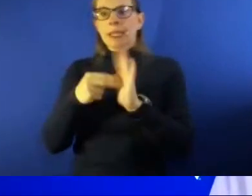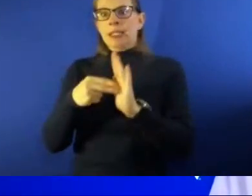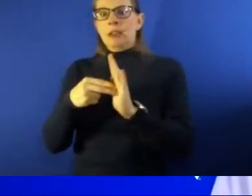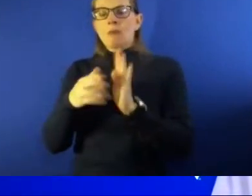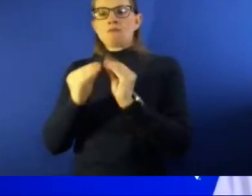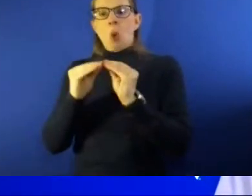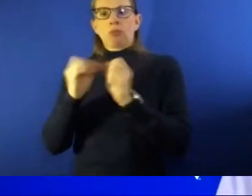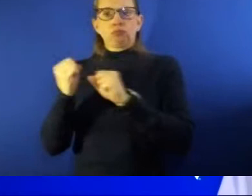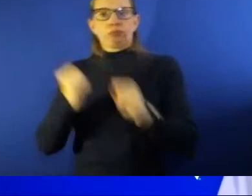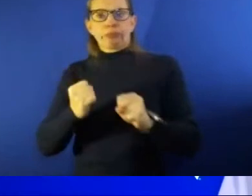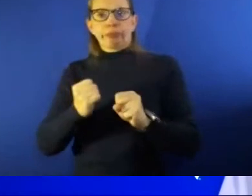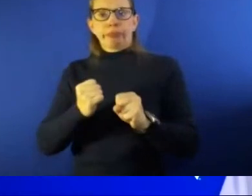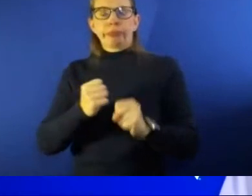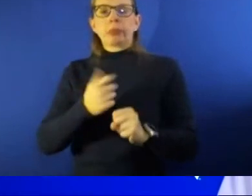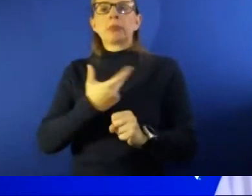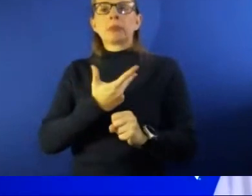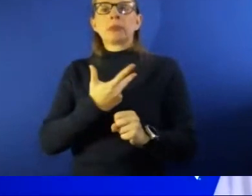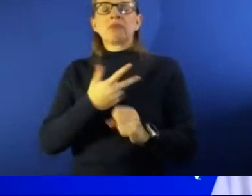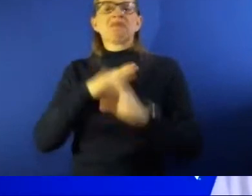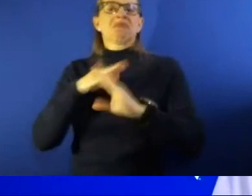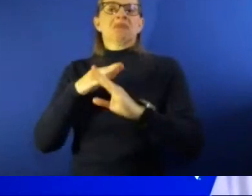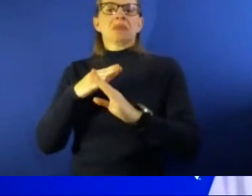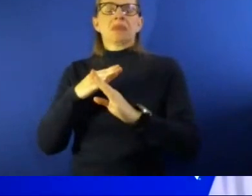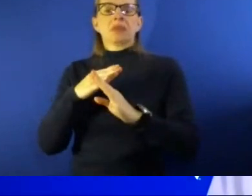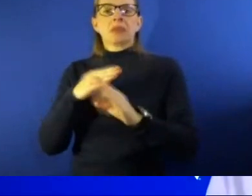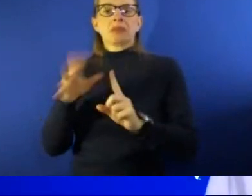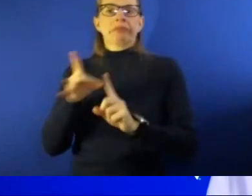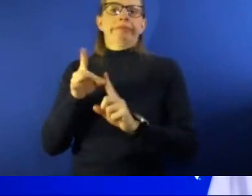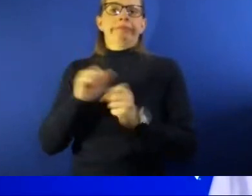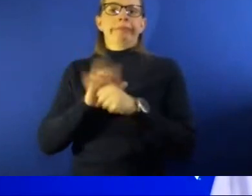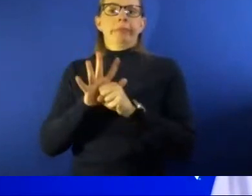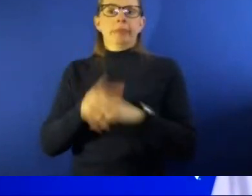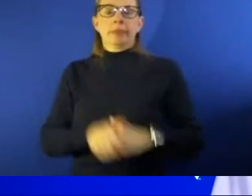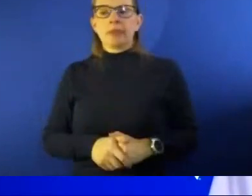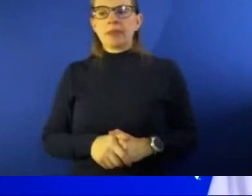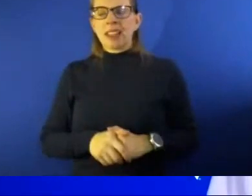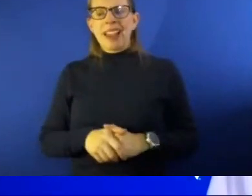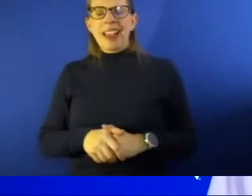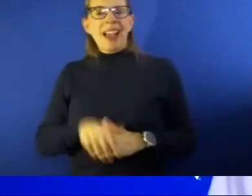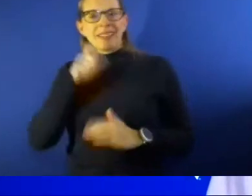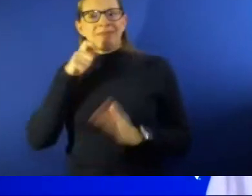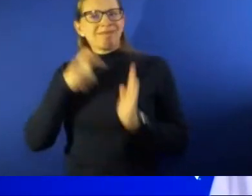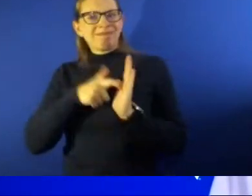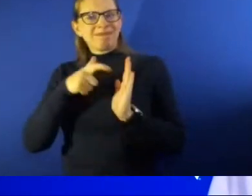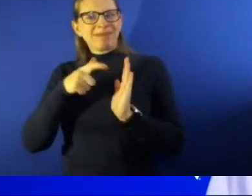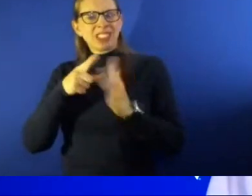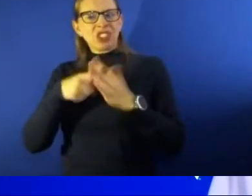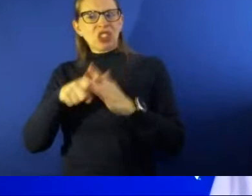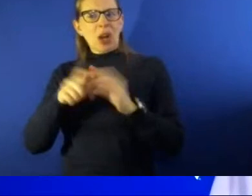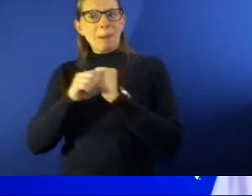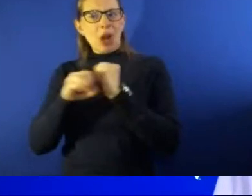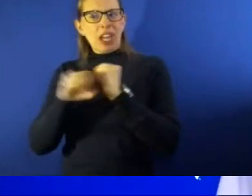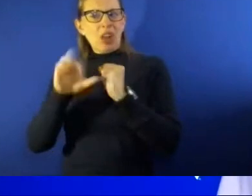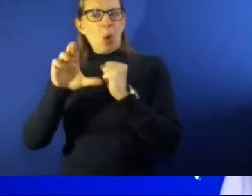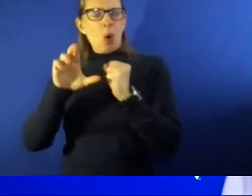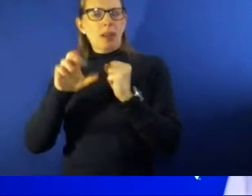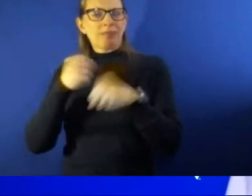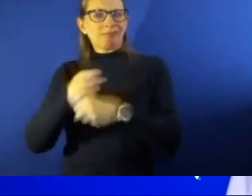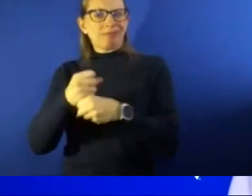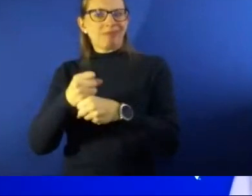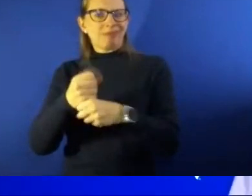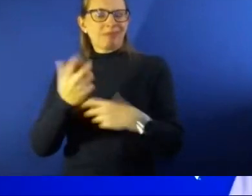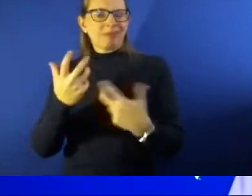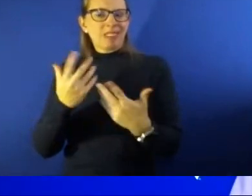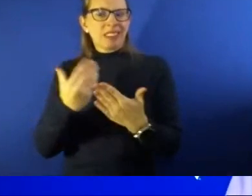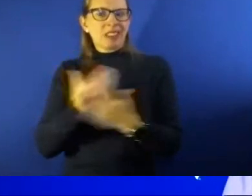that they're actively starting to market these or looking to market them, but certainly they are trying to be proactive